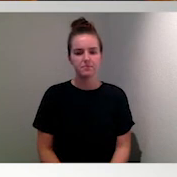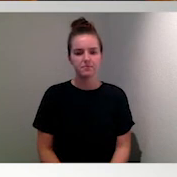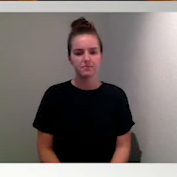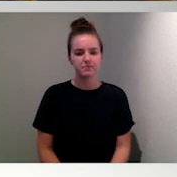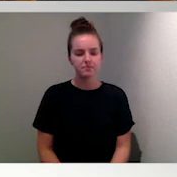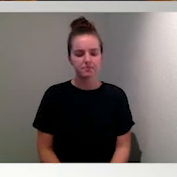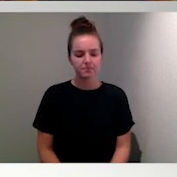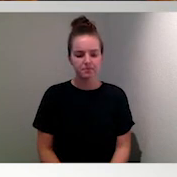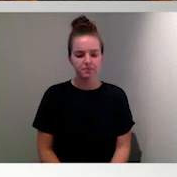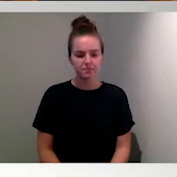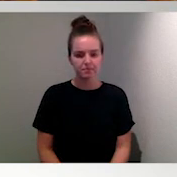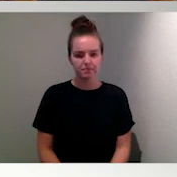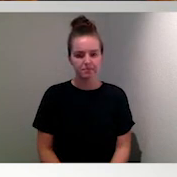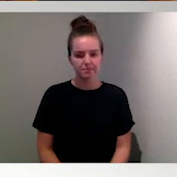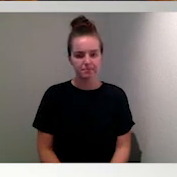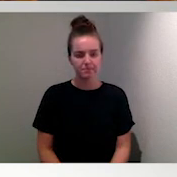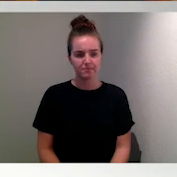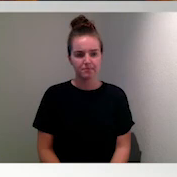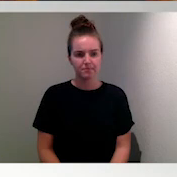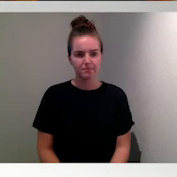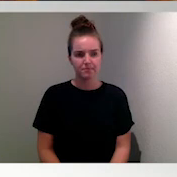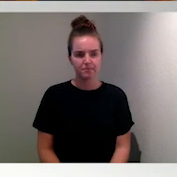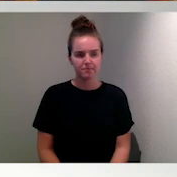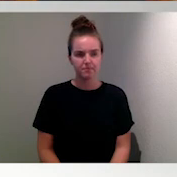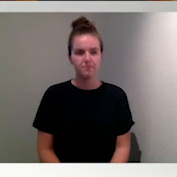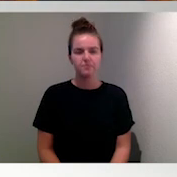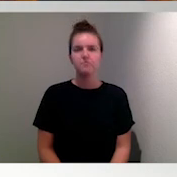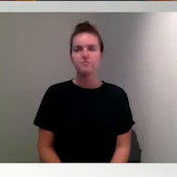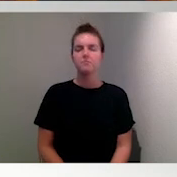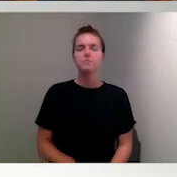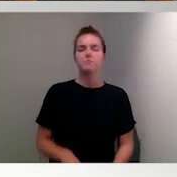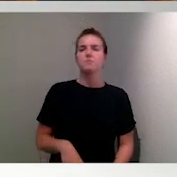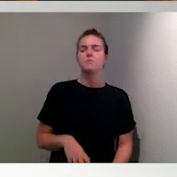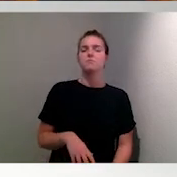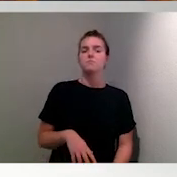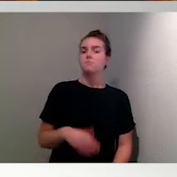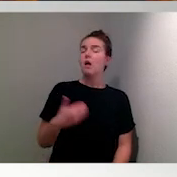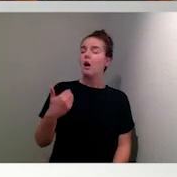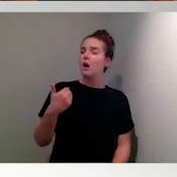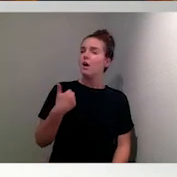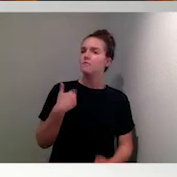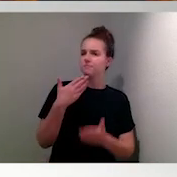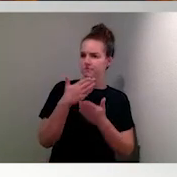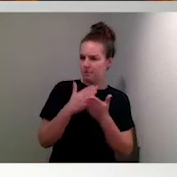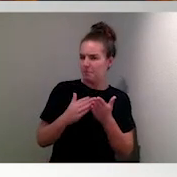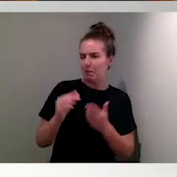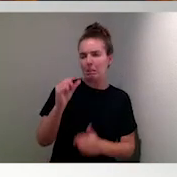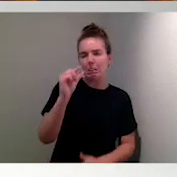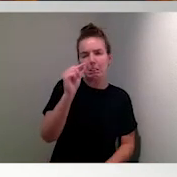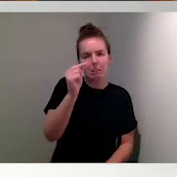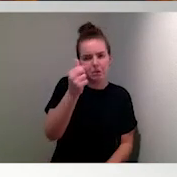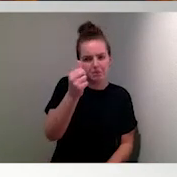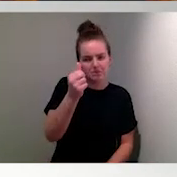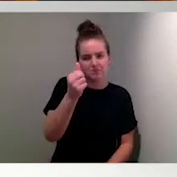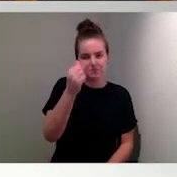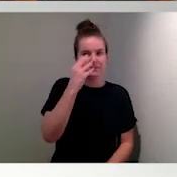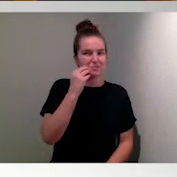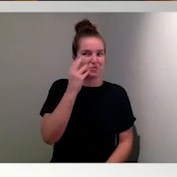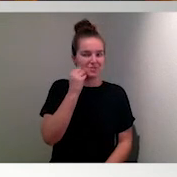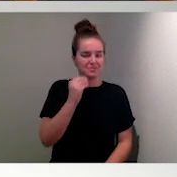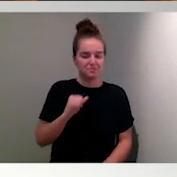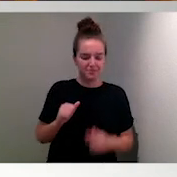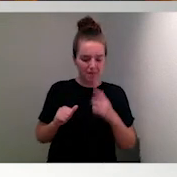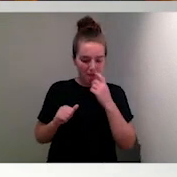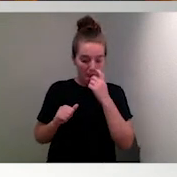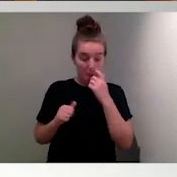Well, I have a little bit of experience with that as well. What we would do is we'd take pads with us,